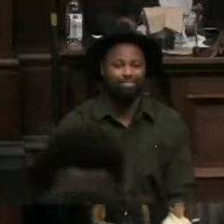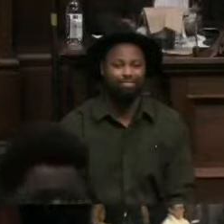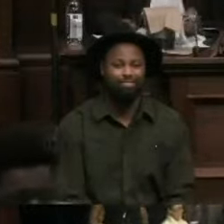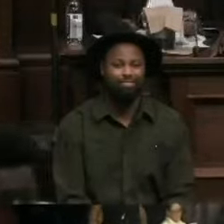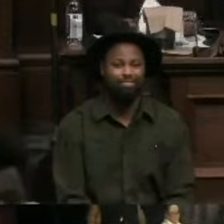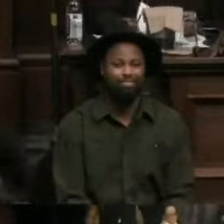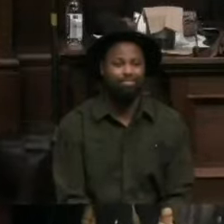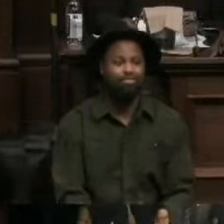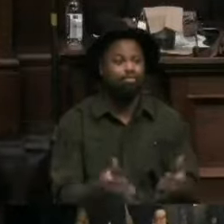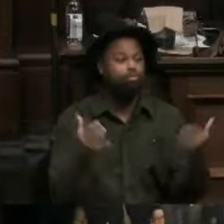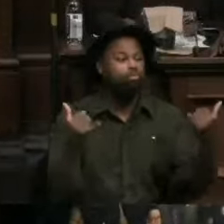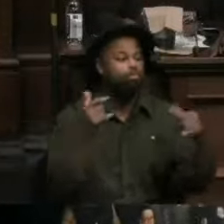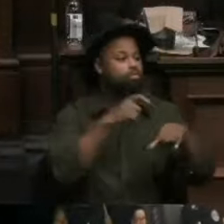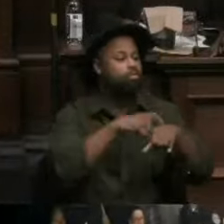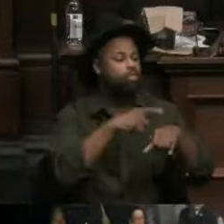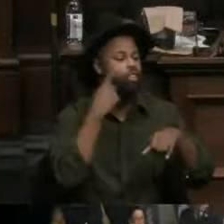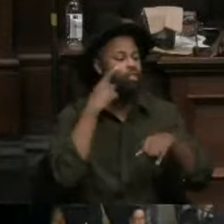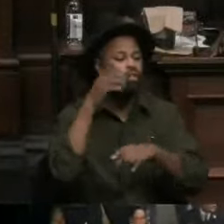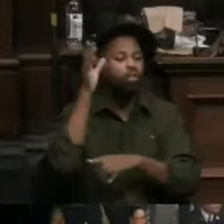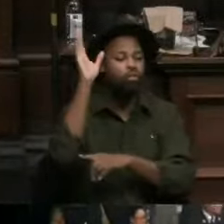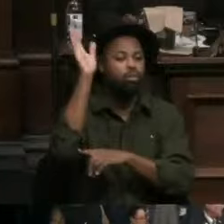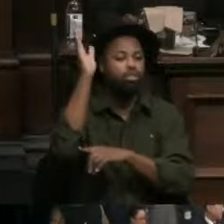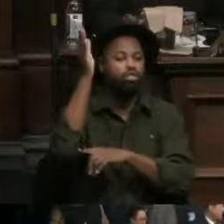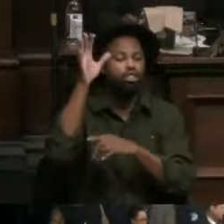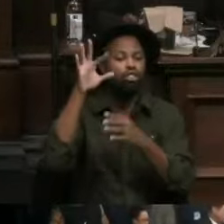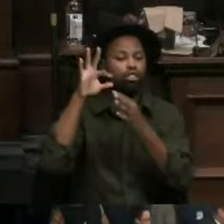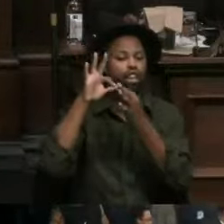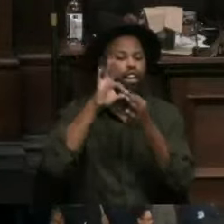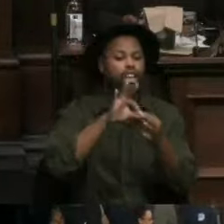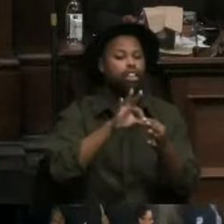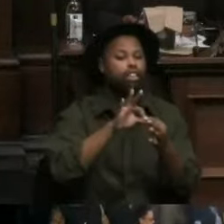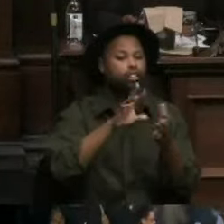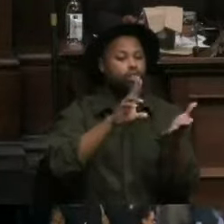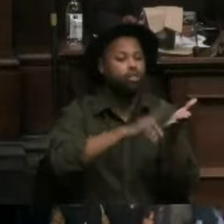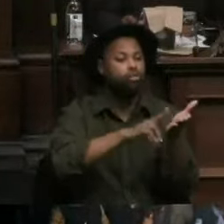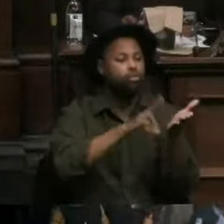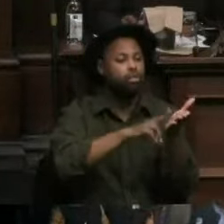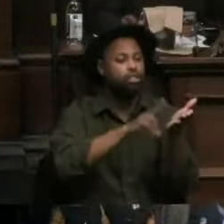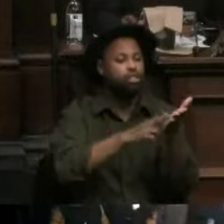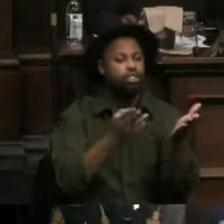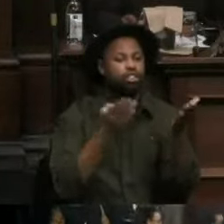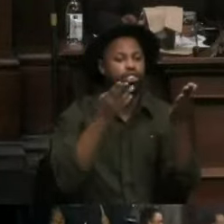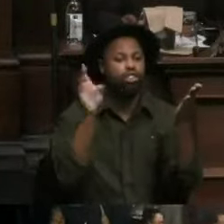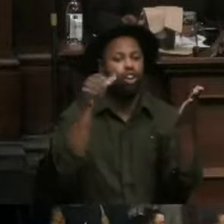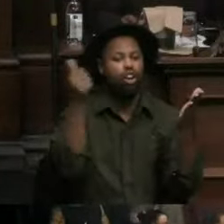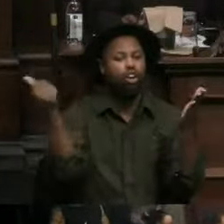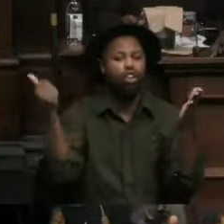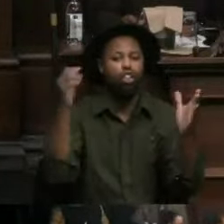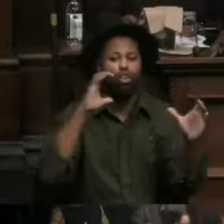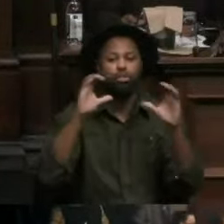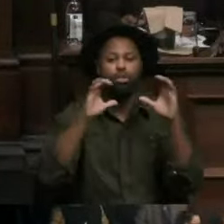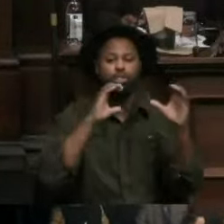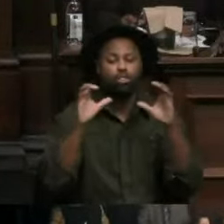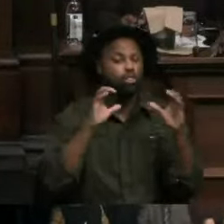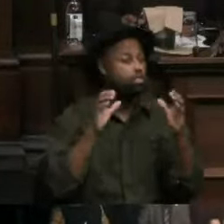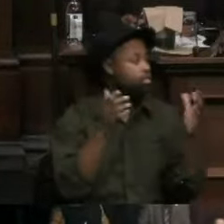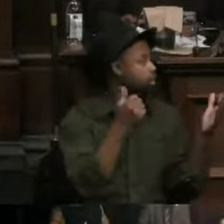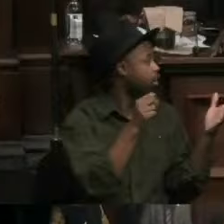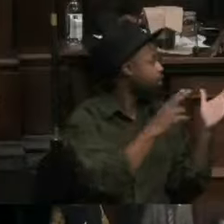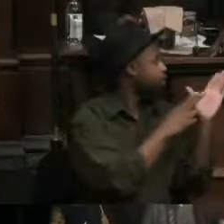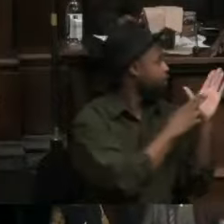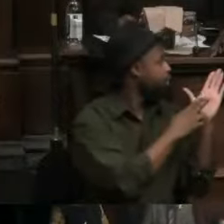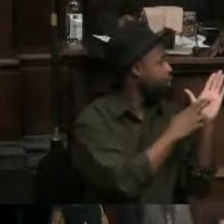So it is now time for the presentation and reference of petitions and any other communications. Are there any